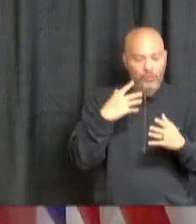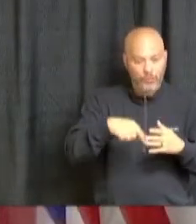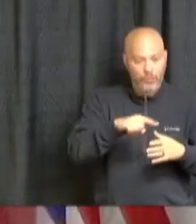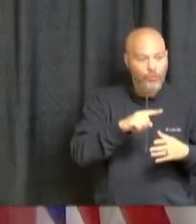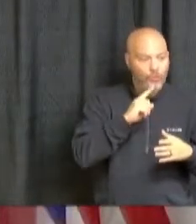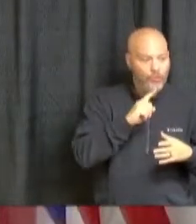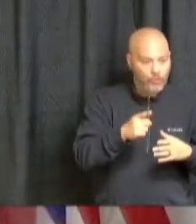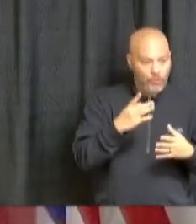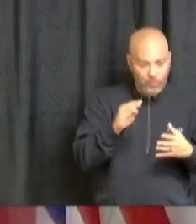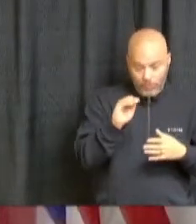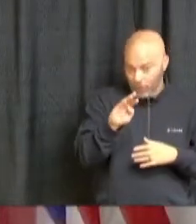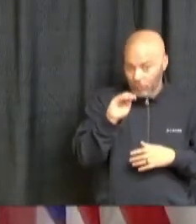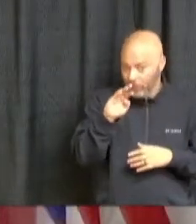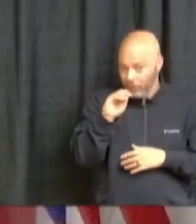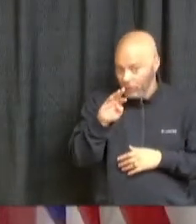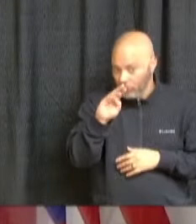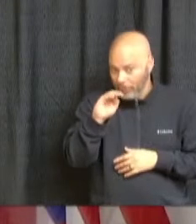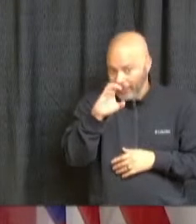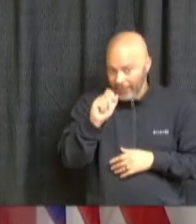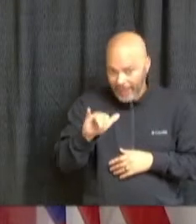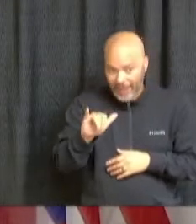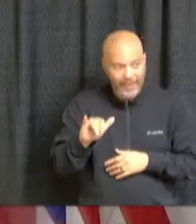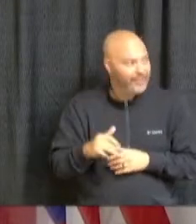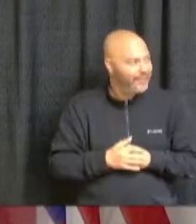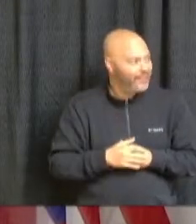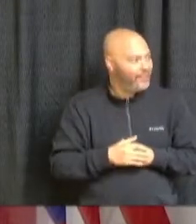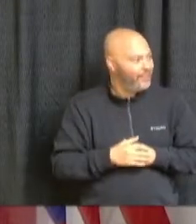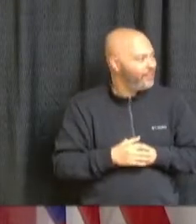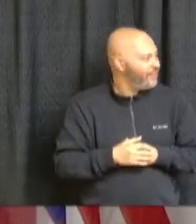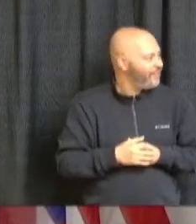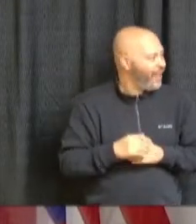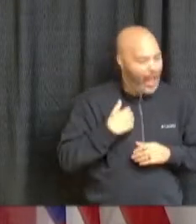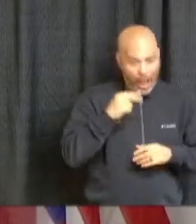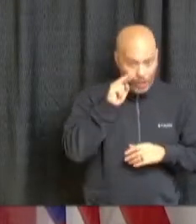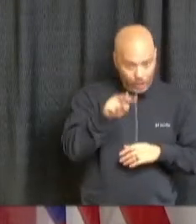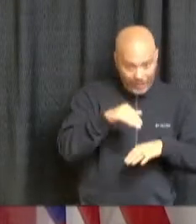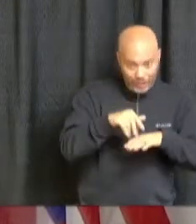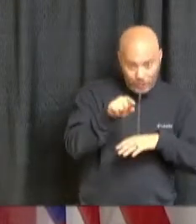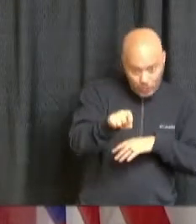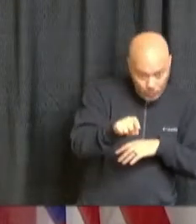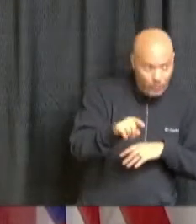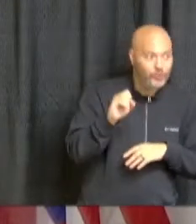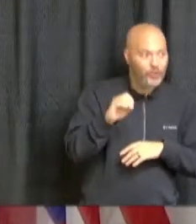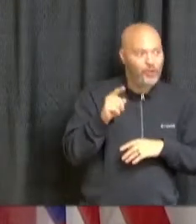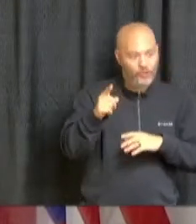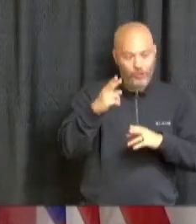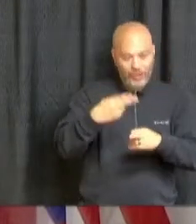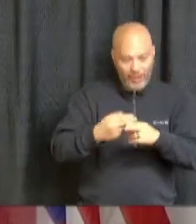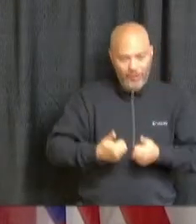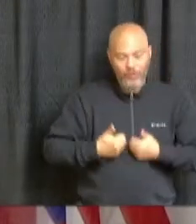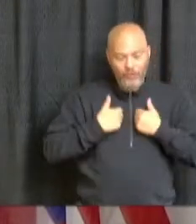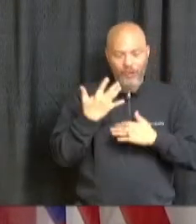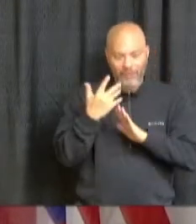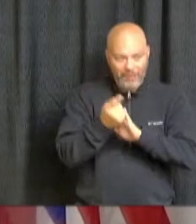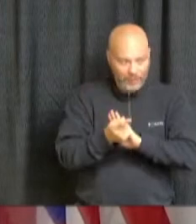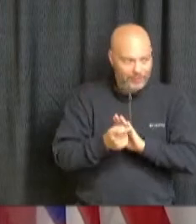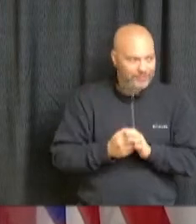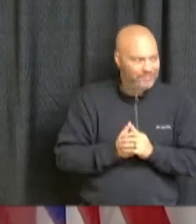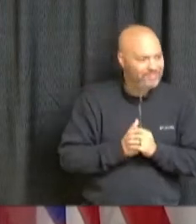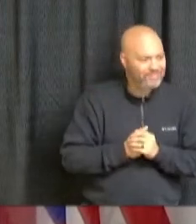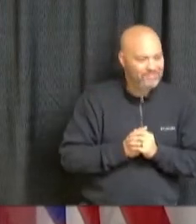audience? Mr. McKay? He looked at you. So give us your name and address. You have 5